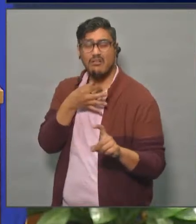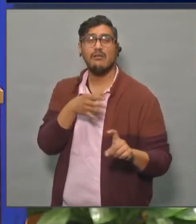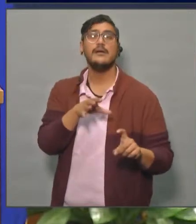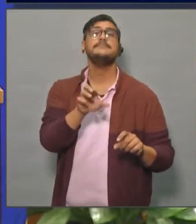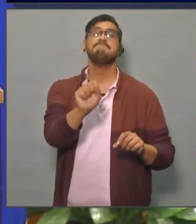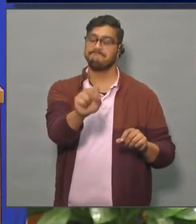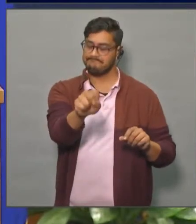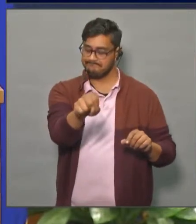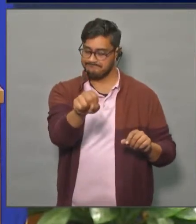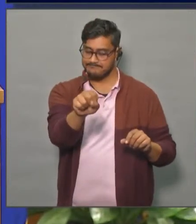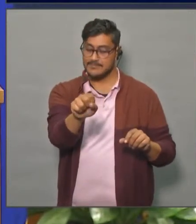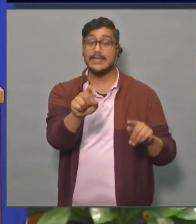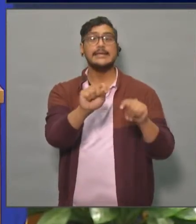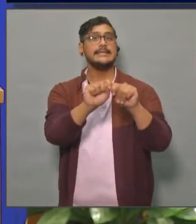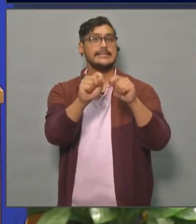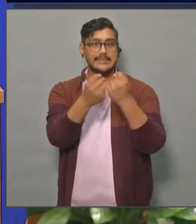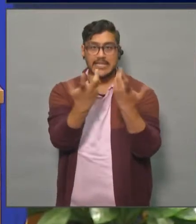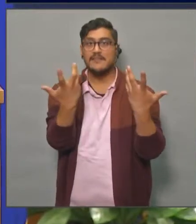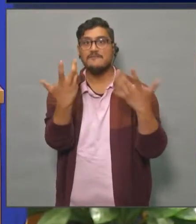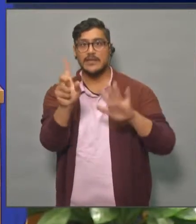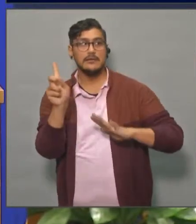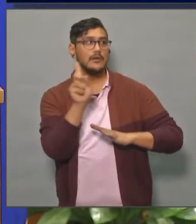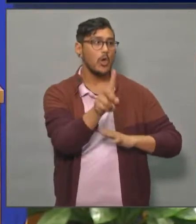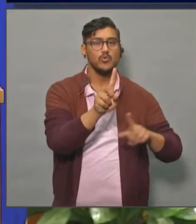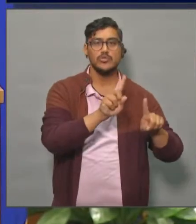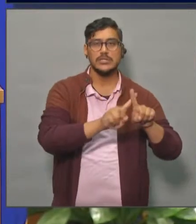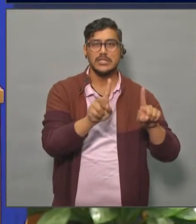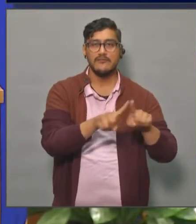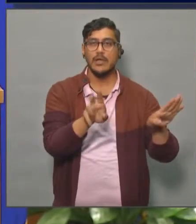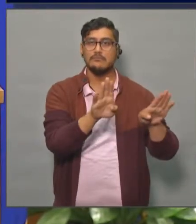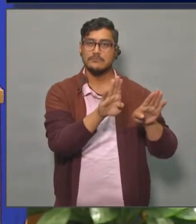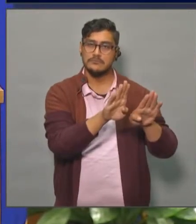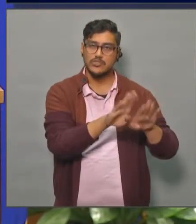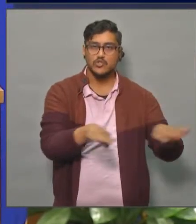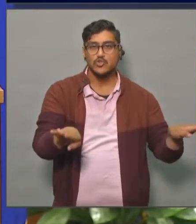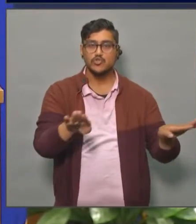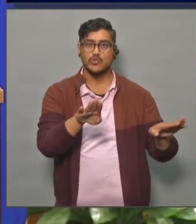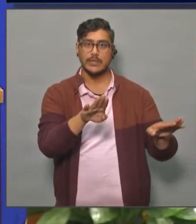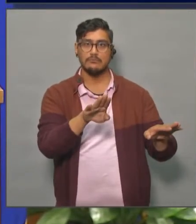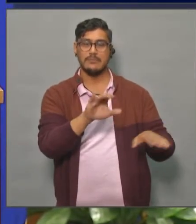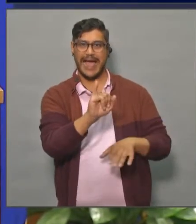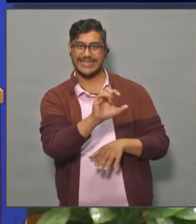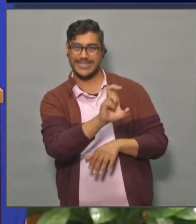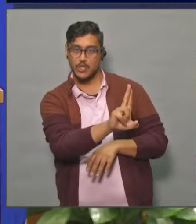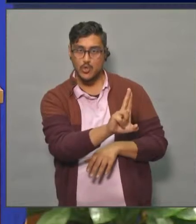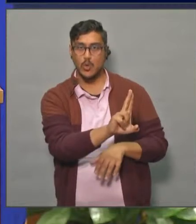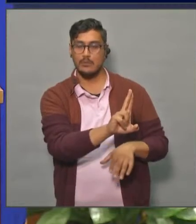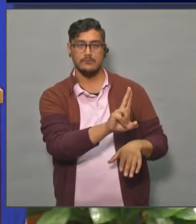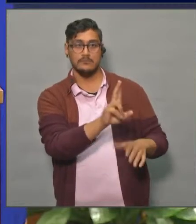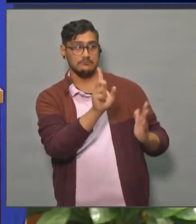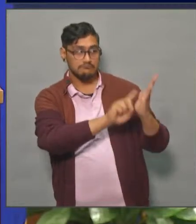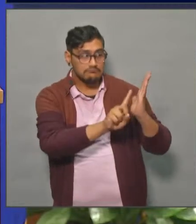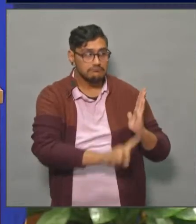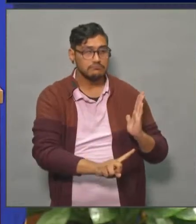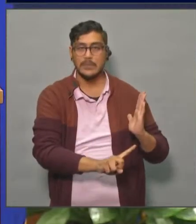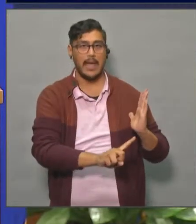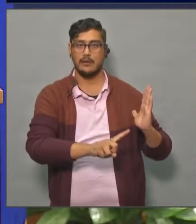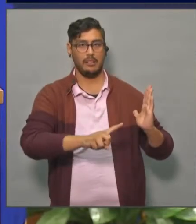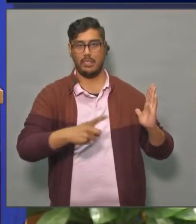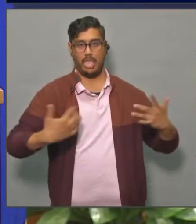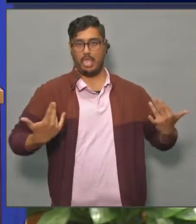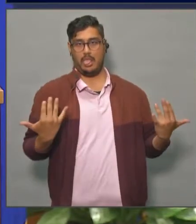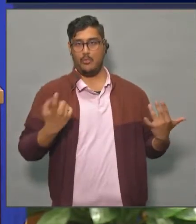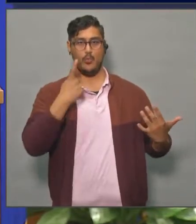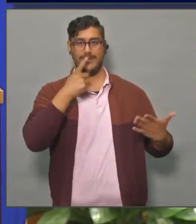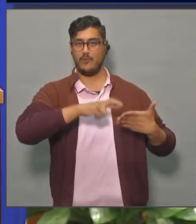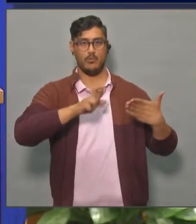has sent out a survey to all the PICUs, the pediatric intensive care units, and we haven't gotten them all back yet. So I can't